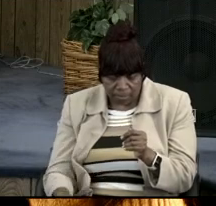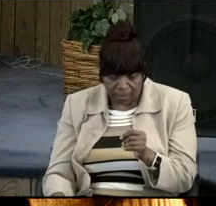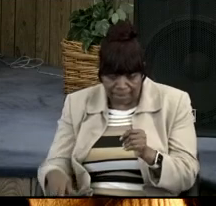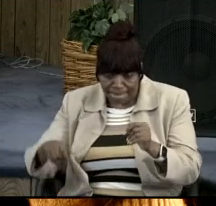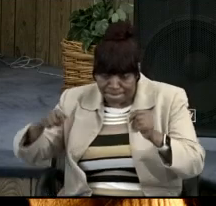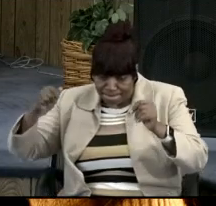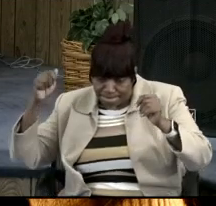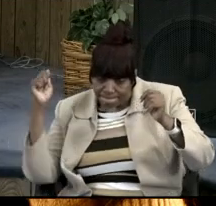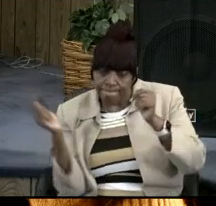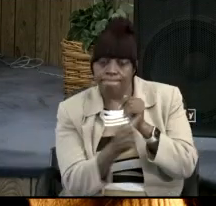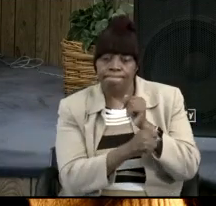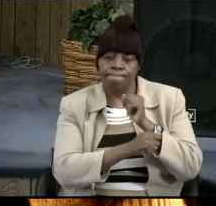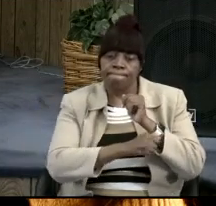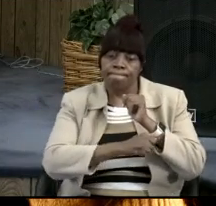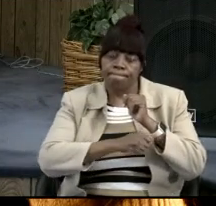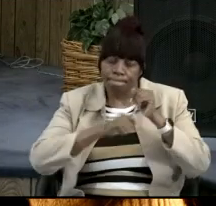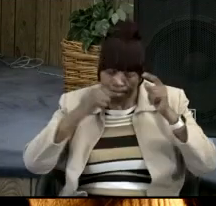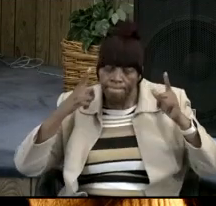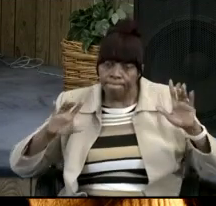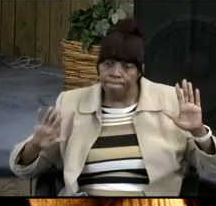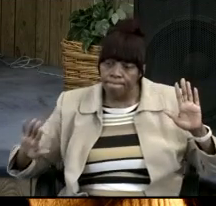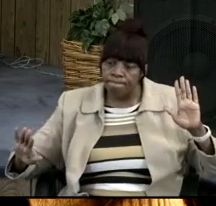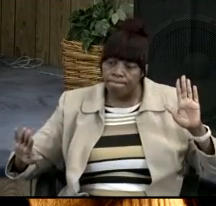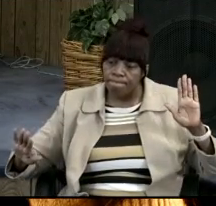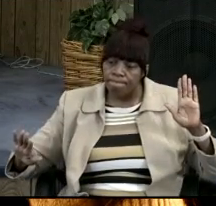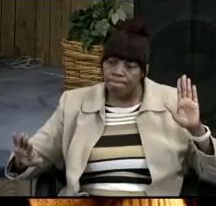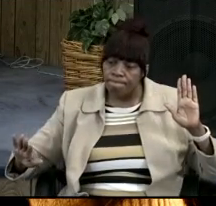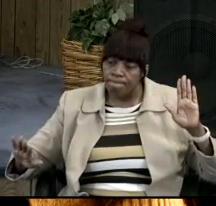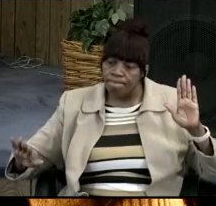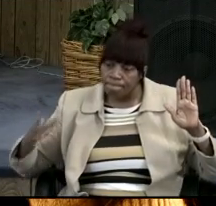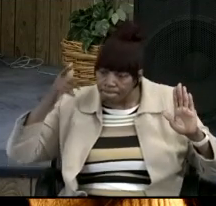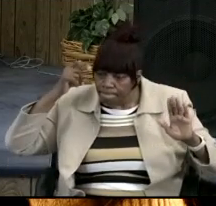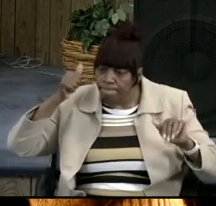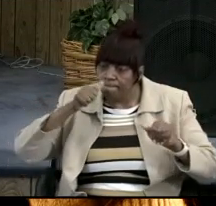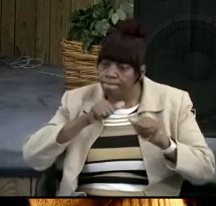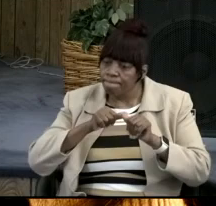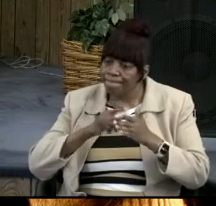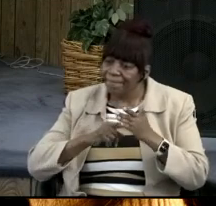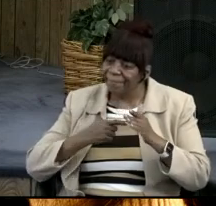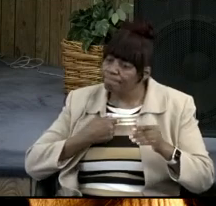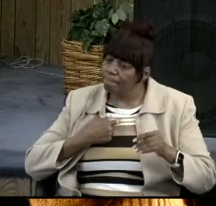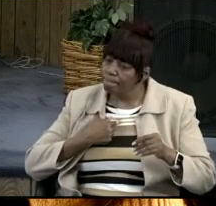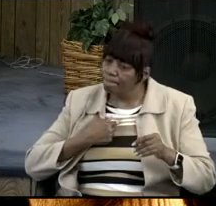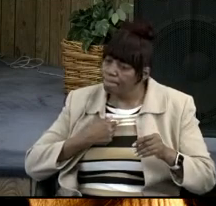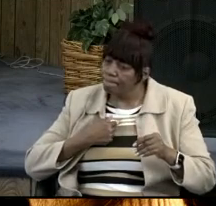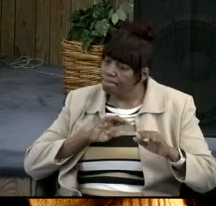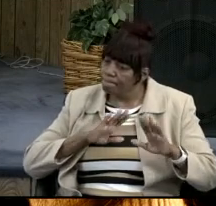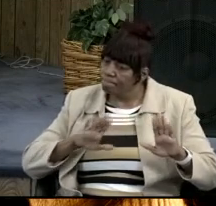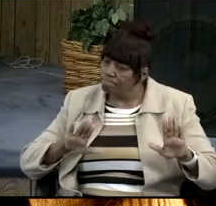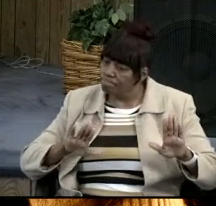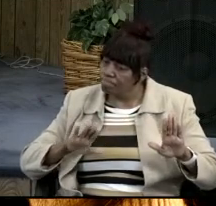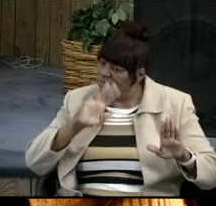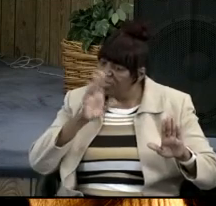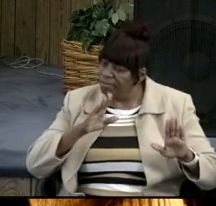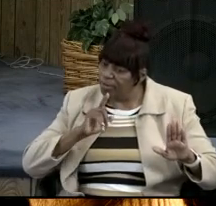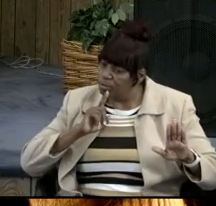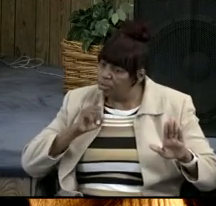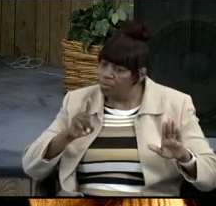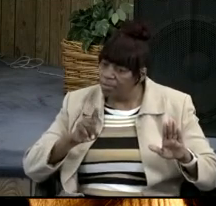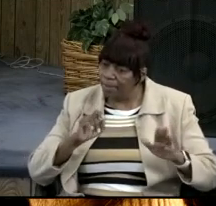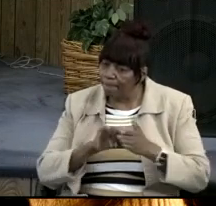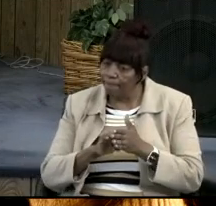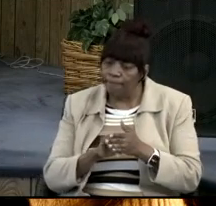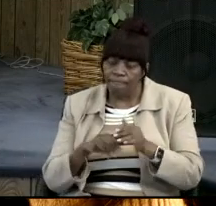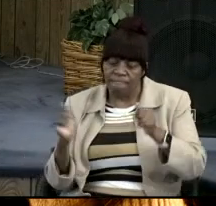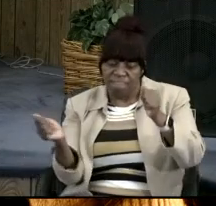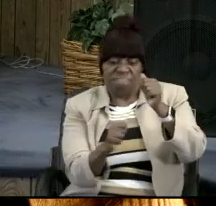out. You wake up, you remember what I said. And then they wouldn't do it no more. But